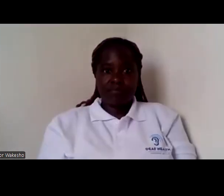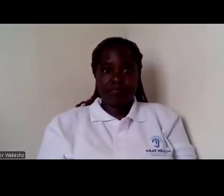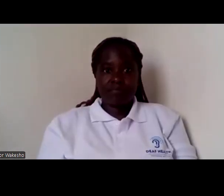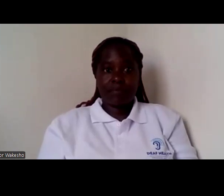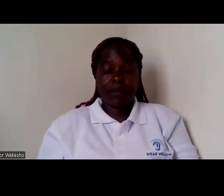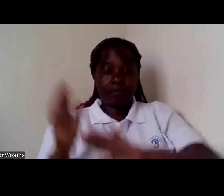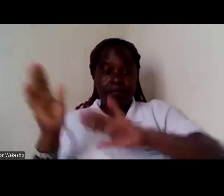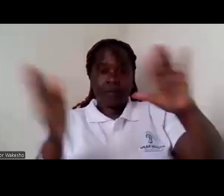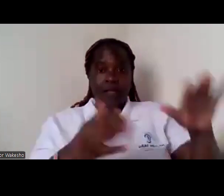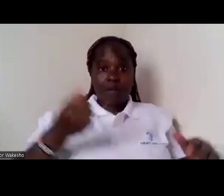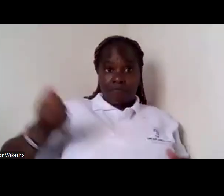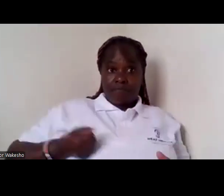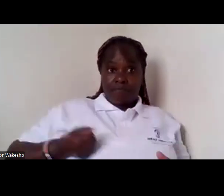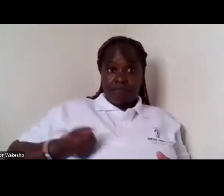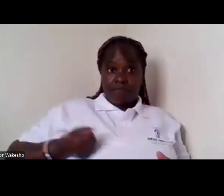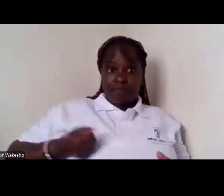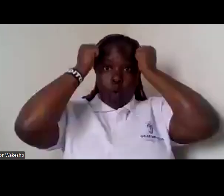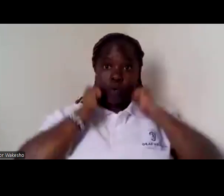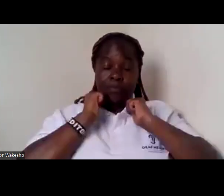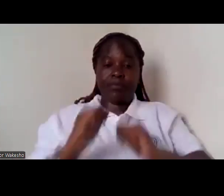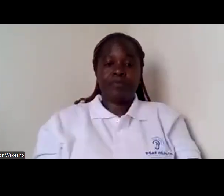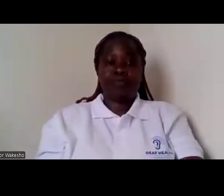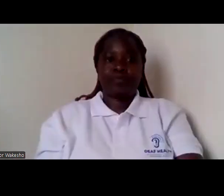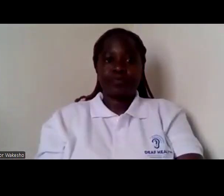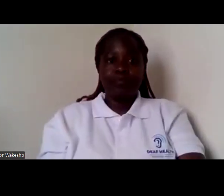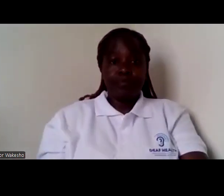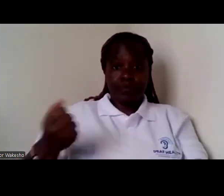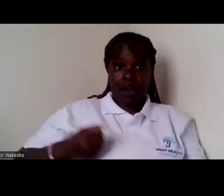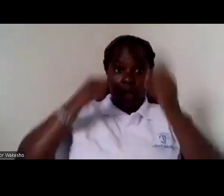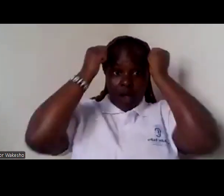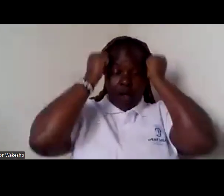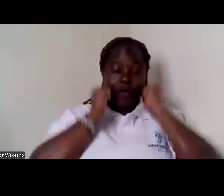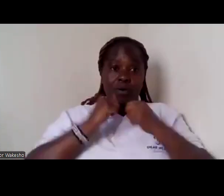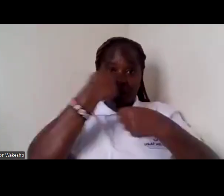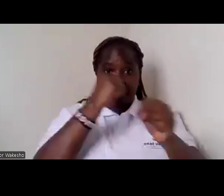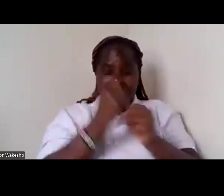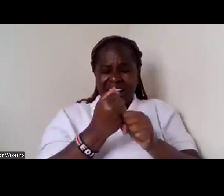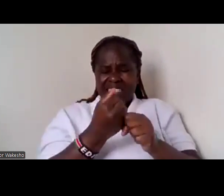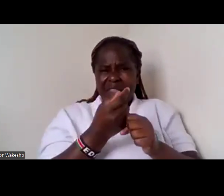Next, we'll go to the female condom. The female condom is made of a thin